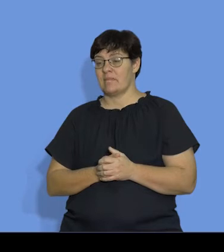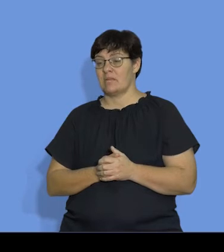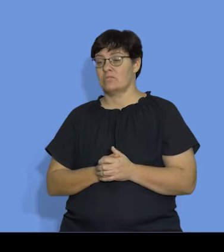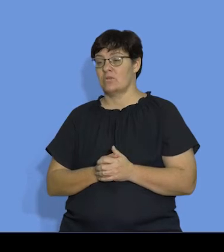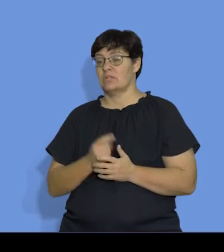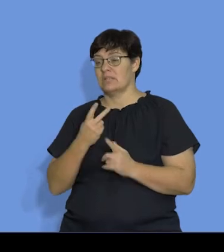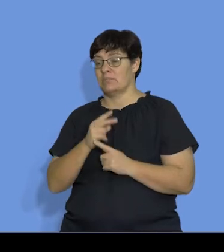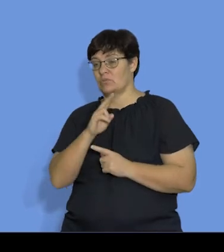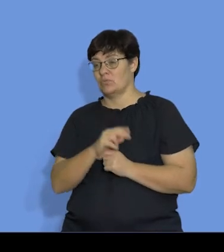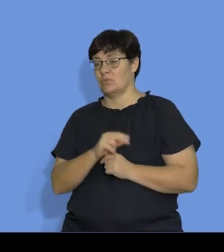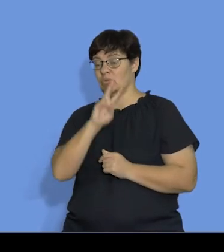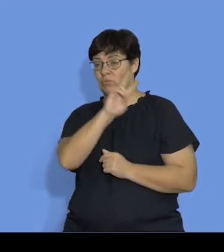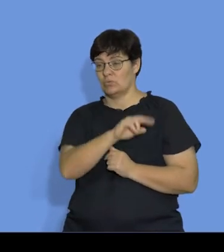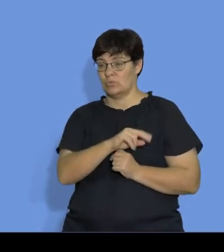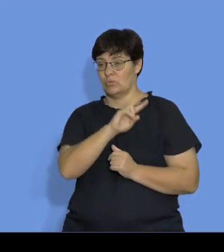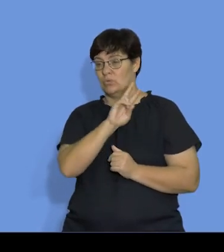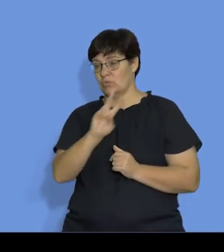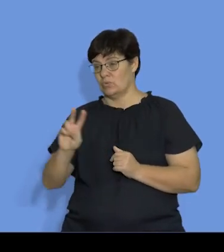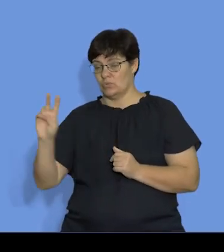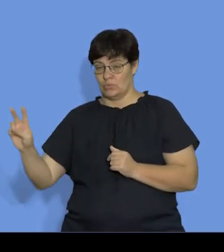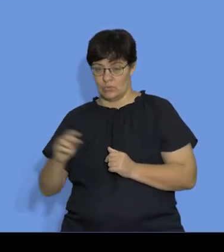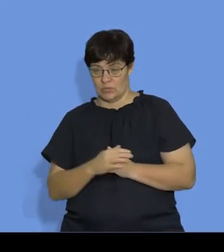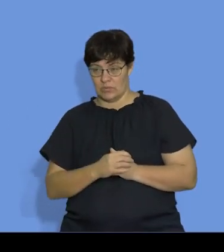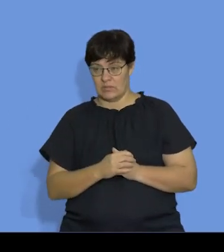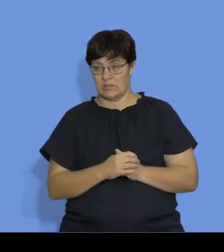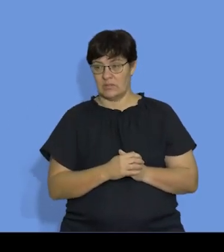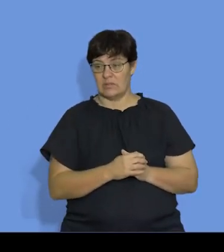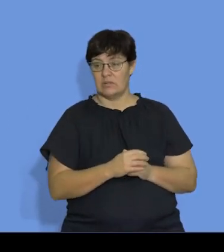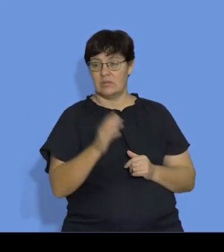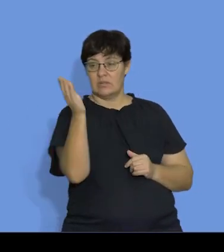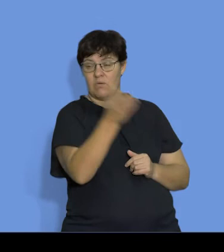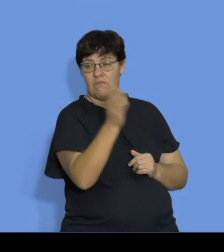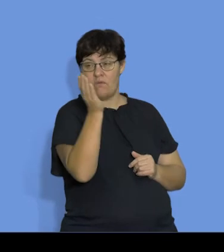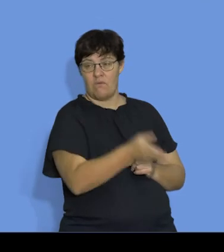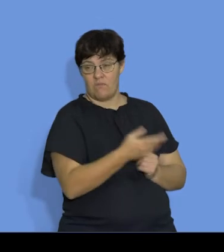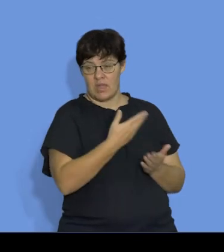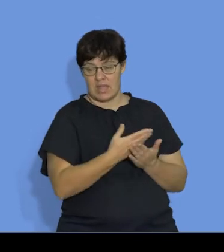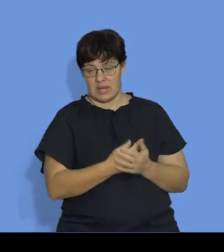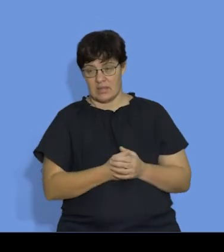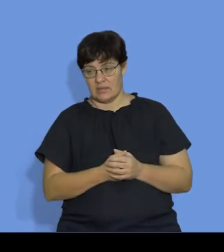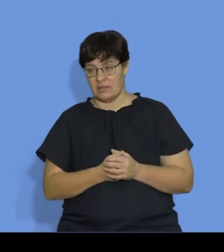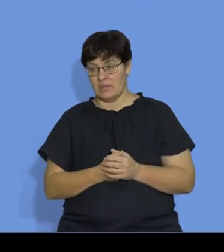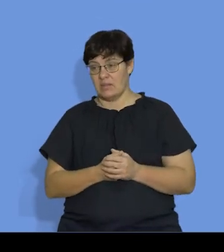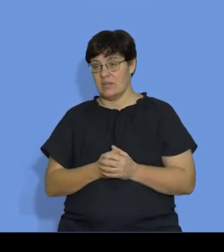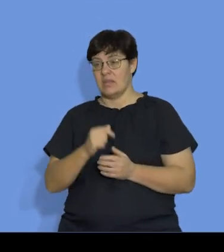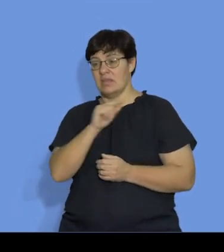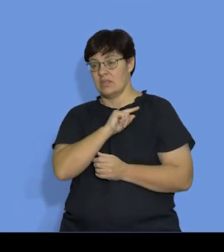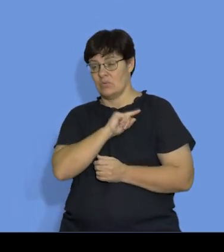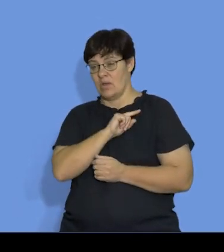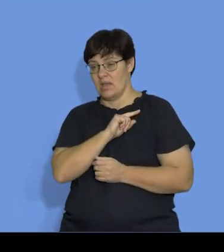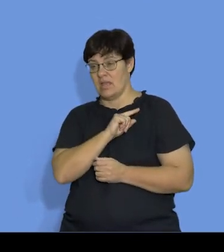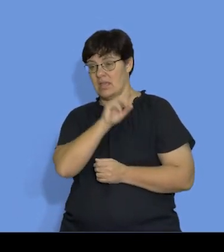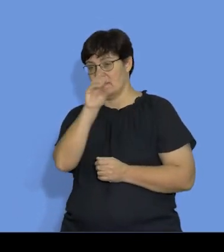it becomes 2, 2, 2. And then we are able to take that out, okay? That's why we don't, in the net